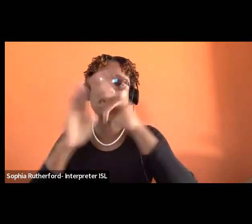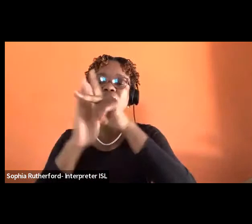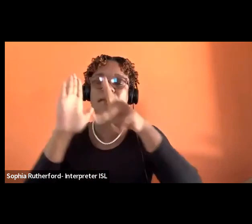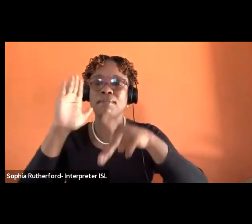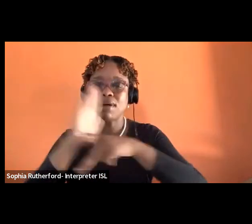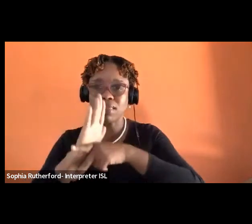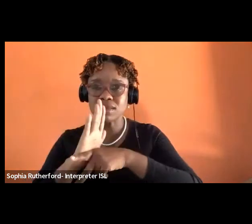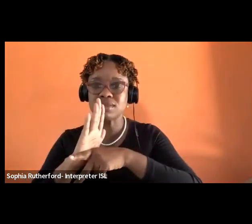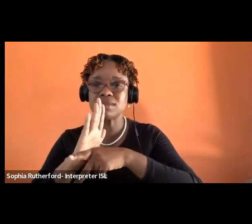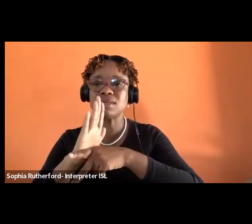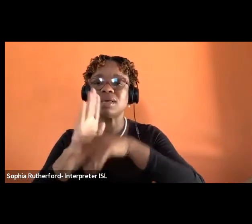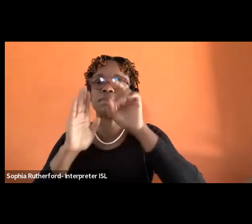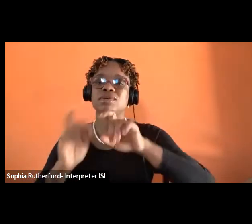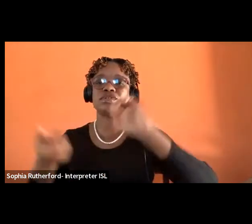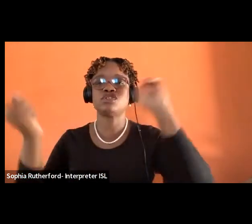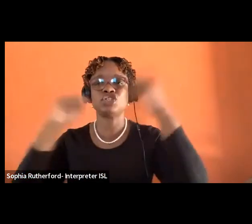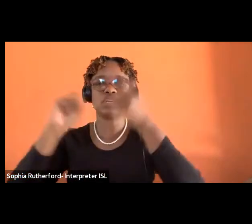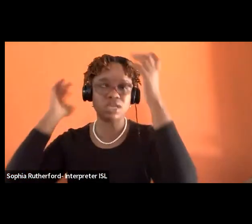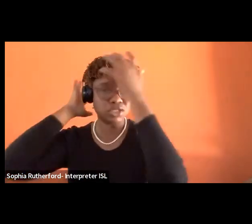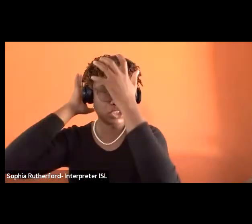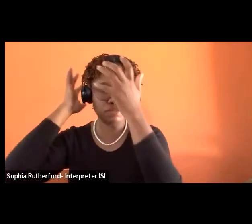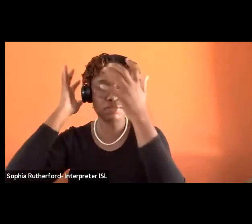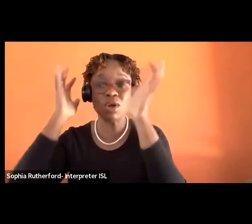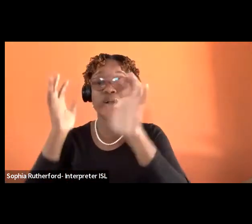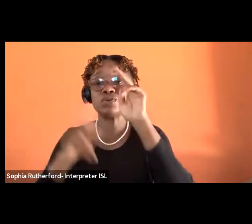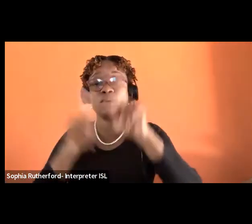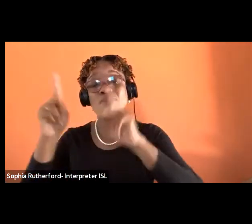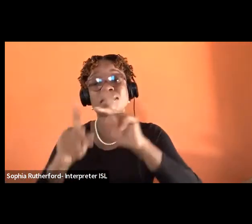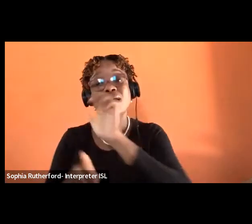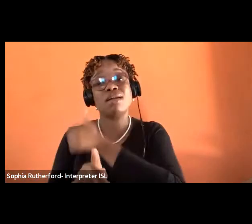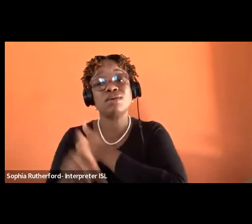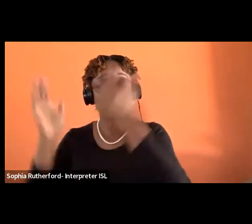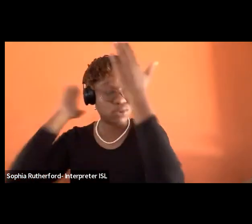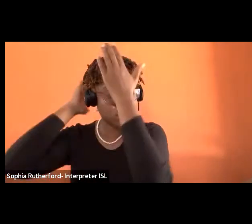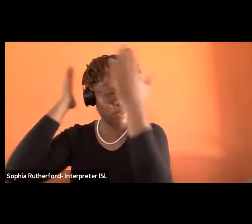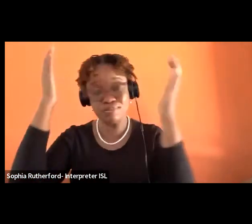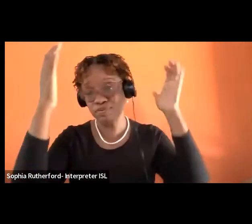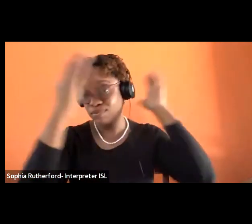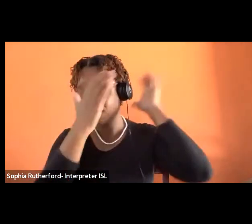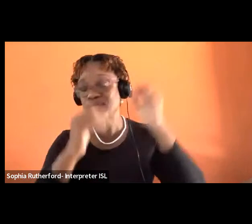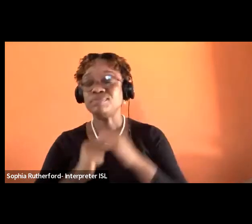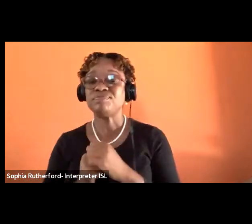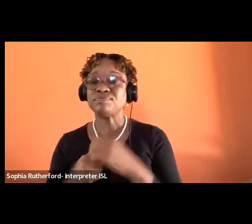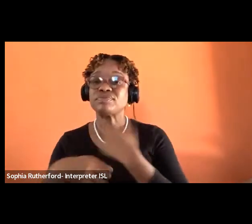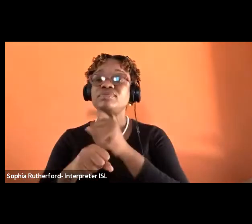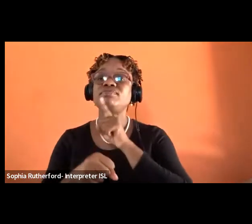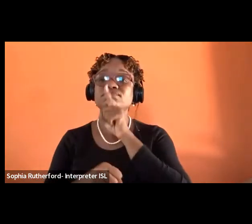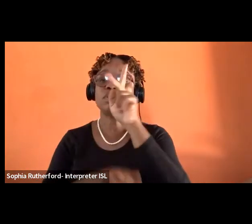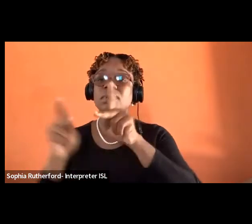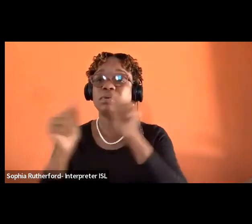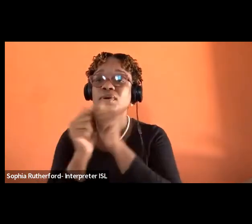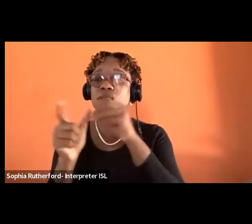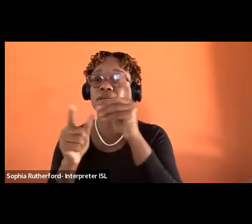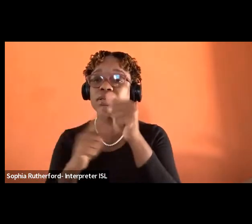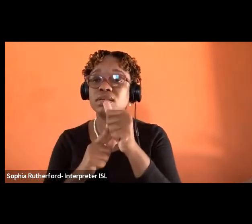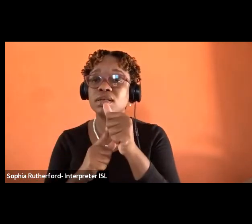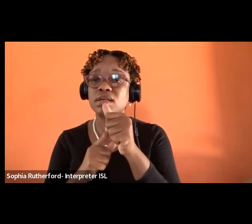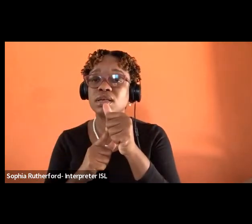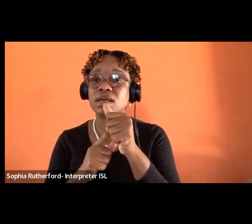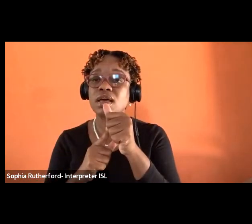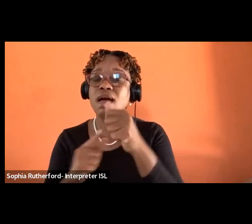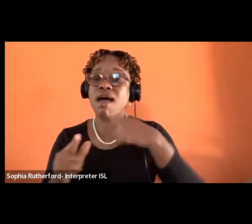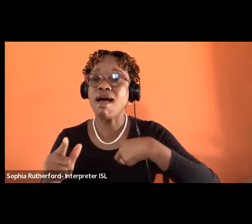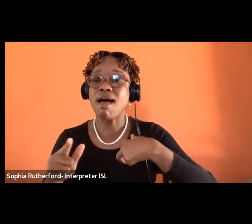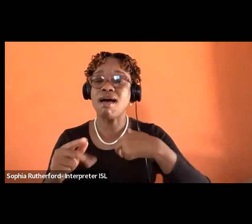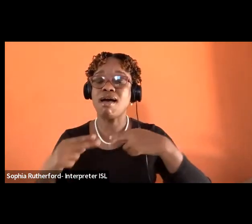other operational issues to ensure that persons with disabilities have the quality health care